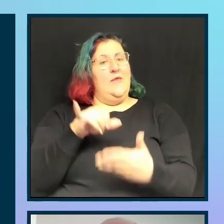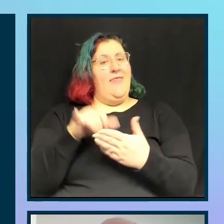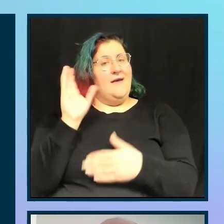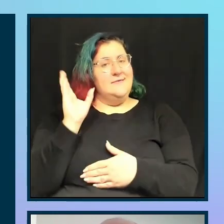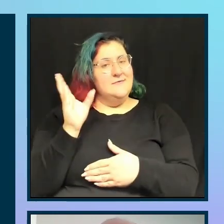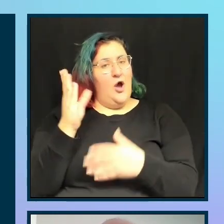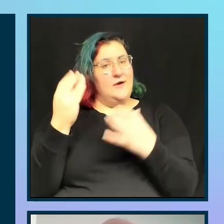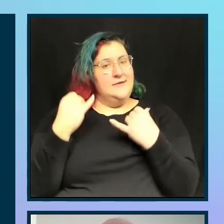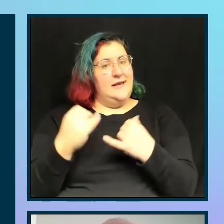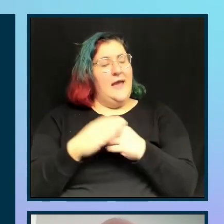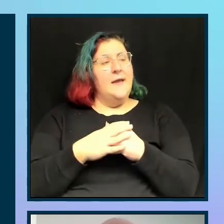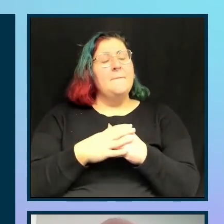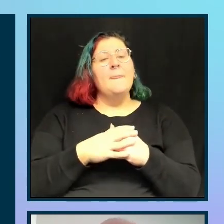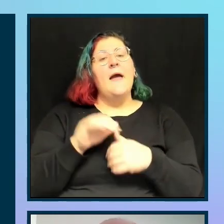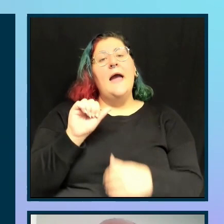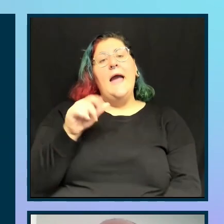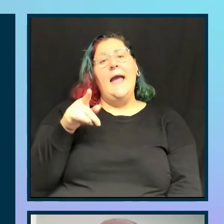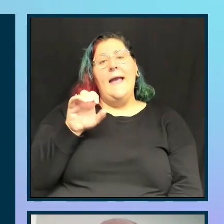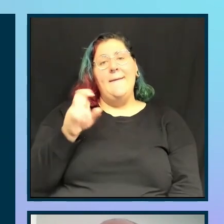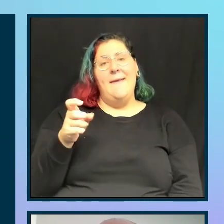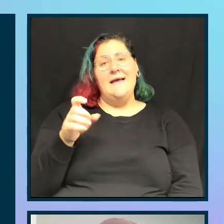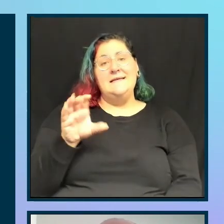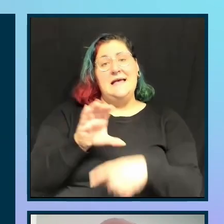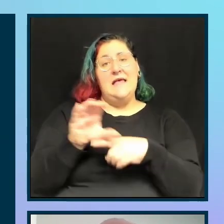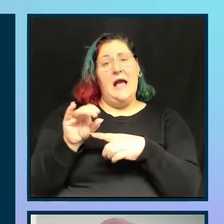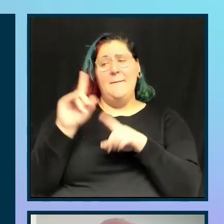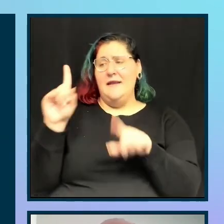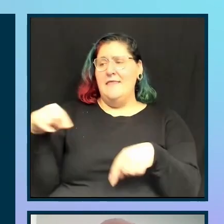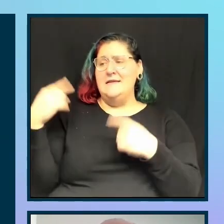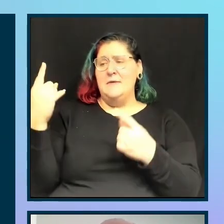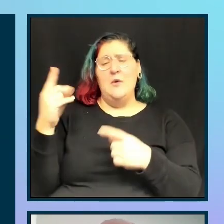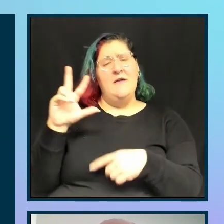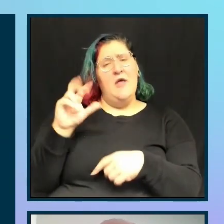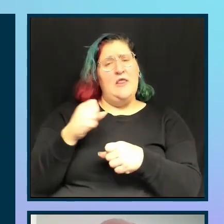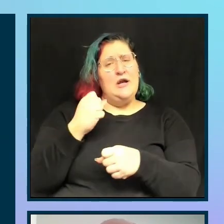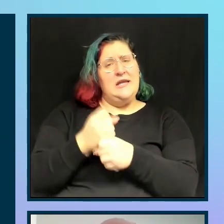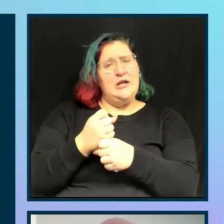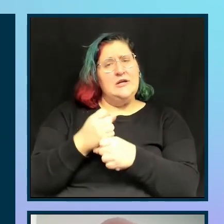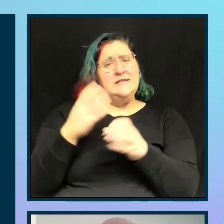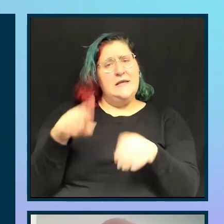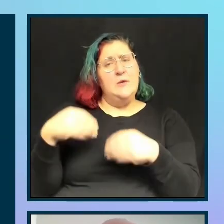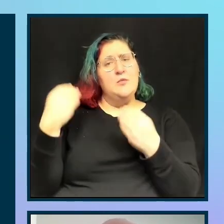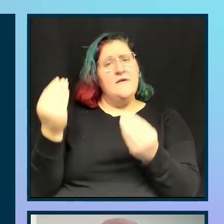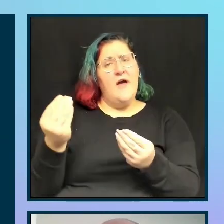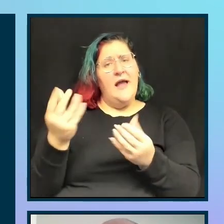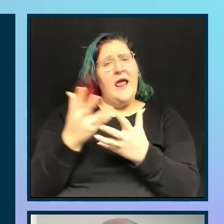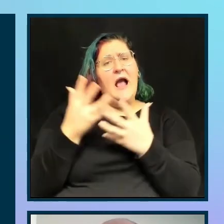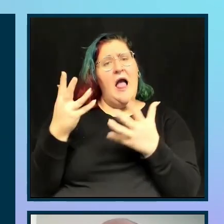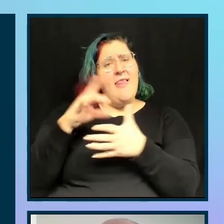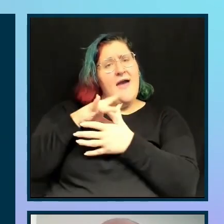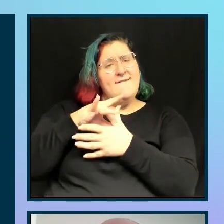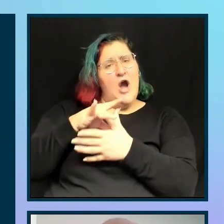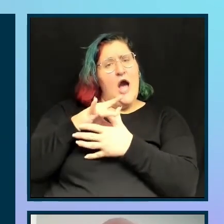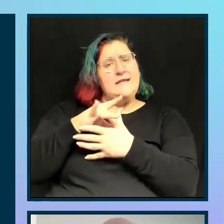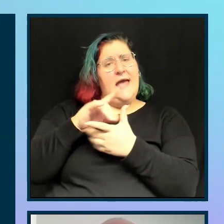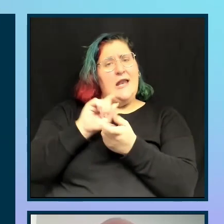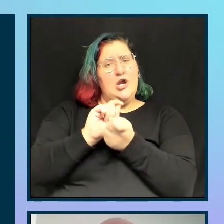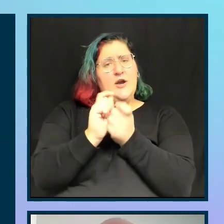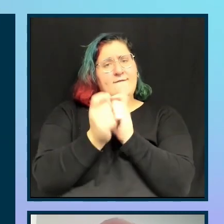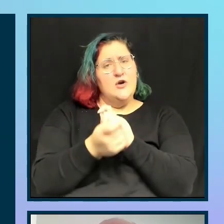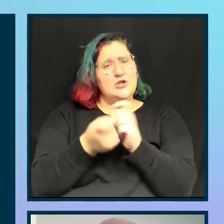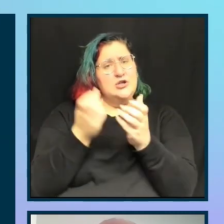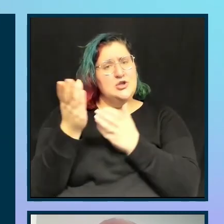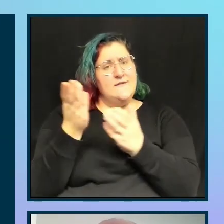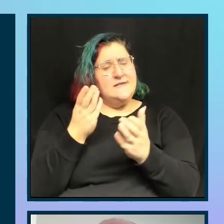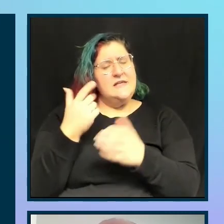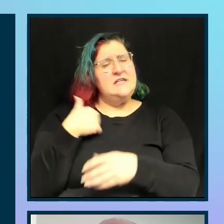at DQ. Apex is a company that's been around for about 3 decades, providing a lot of content conversion services, and we